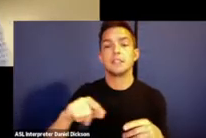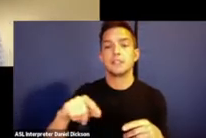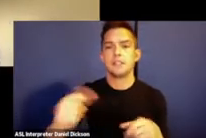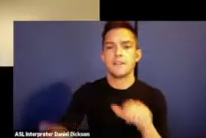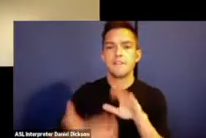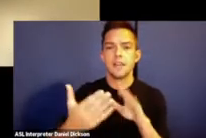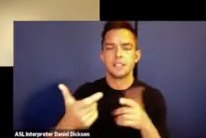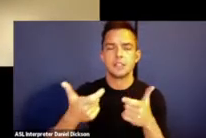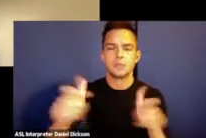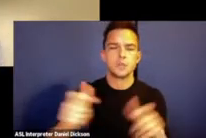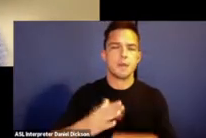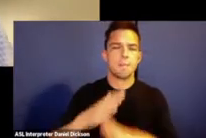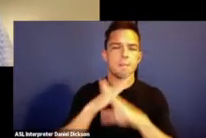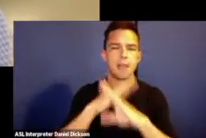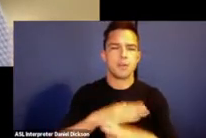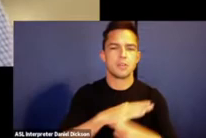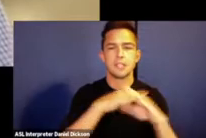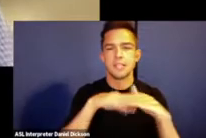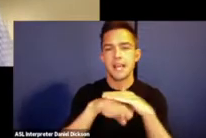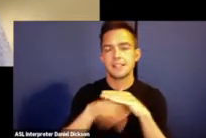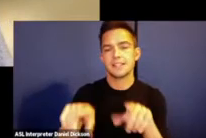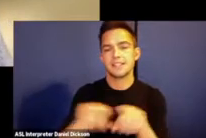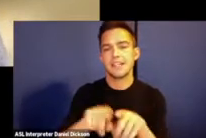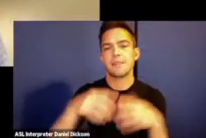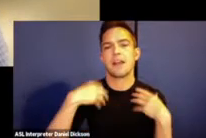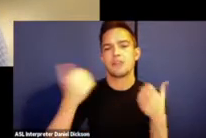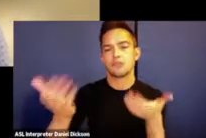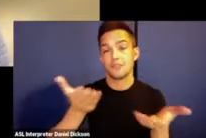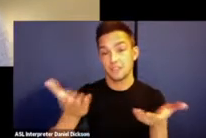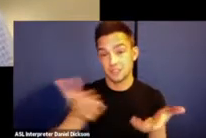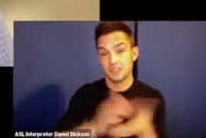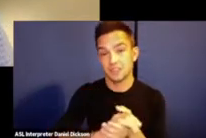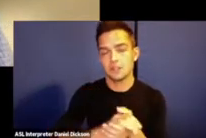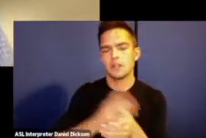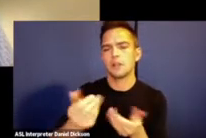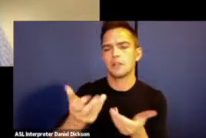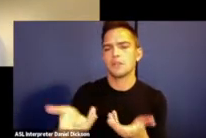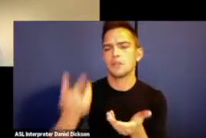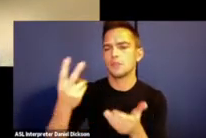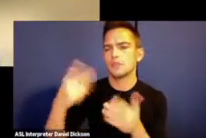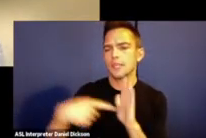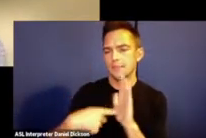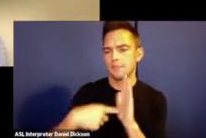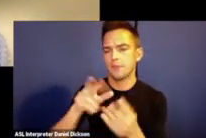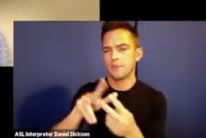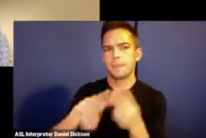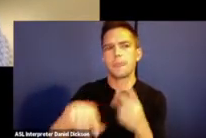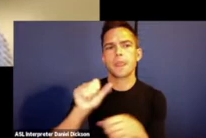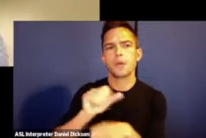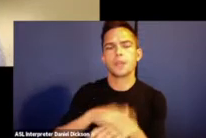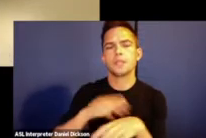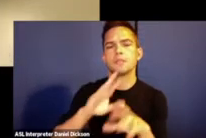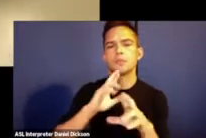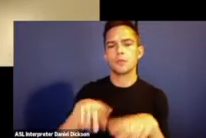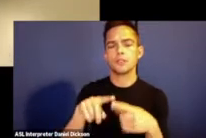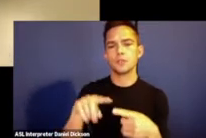extreme barriers in accessing those same health services. I want to give a couple of examples. I worked in the response to